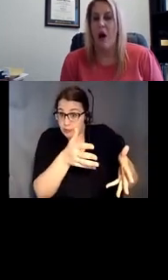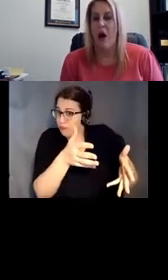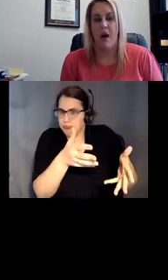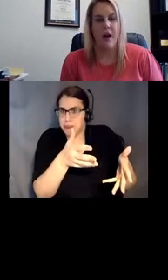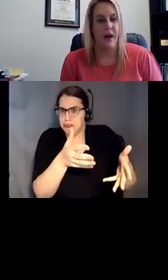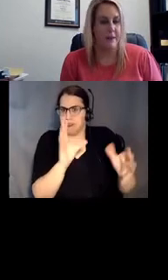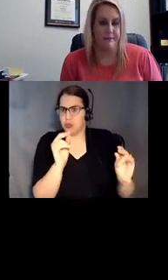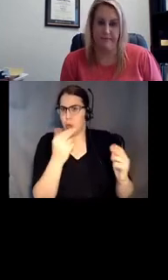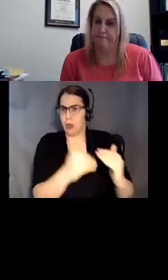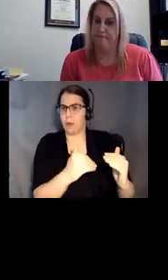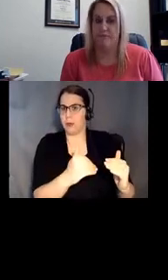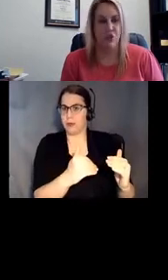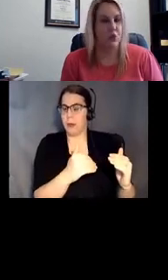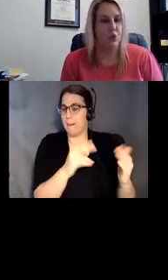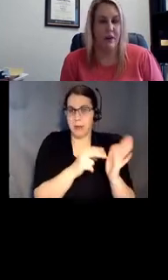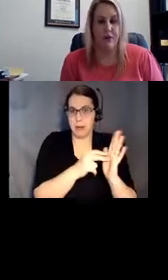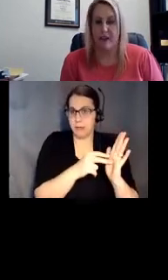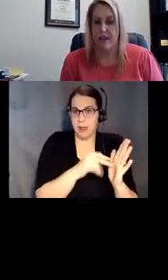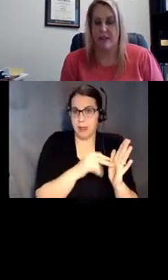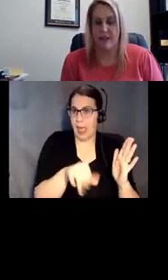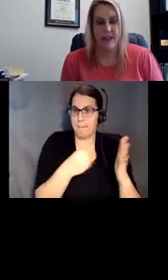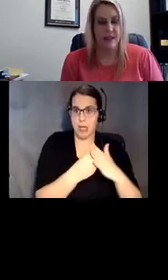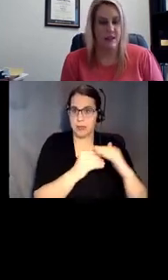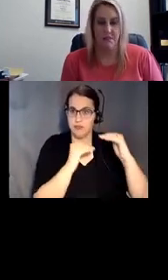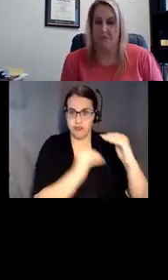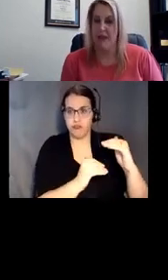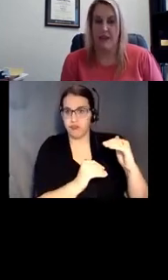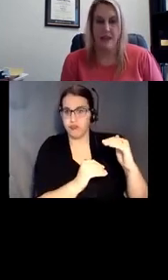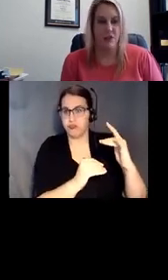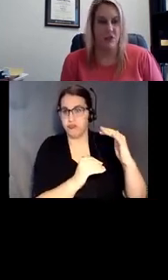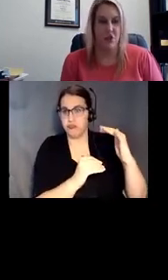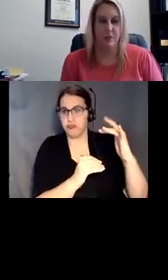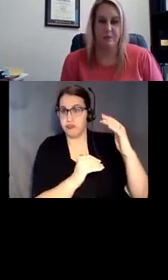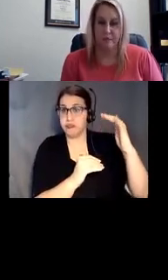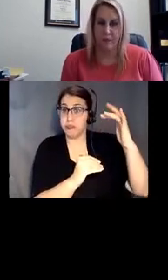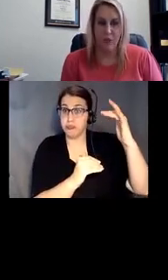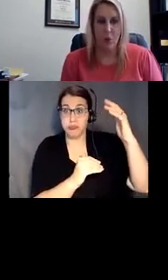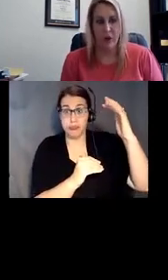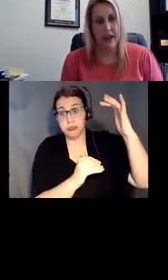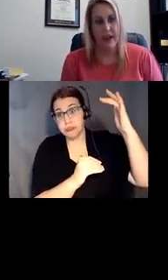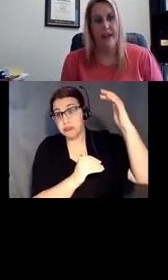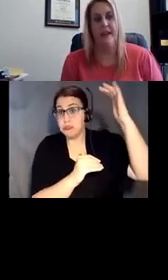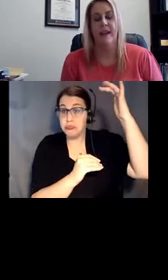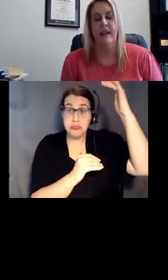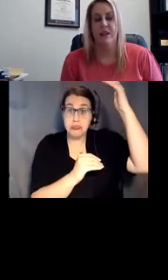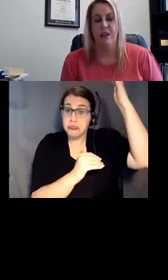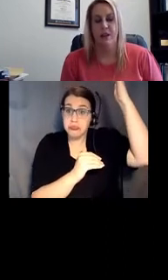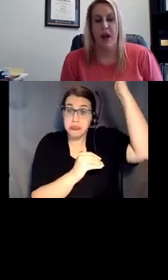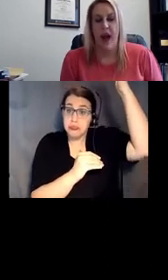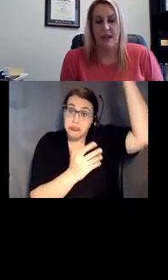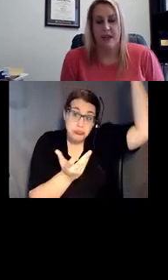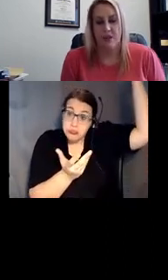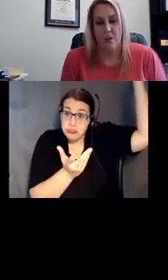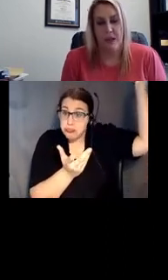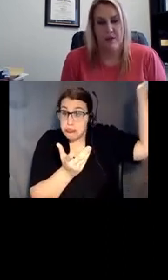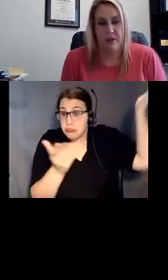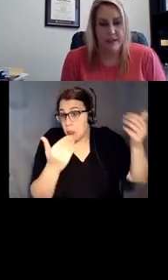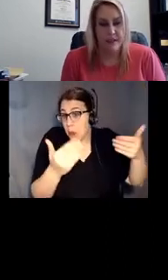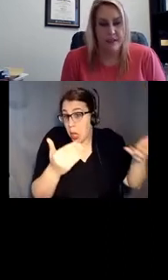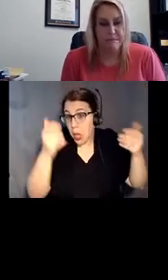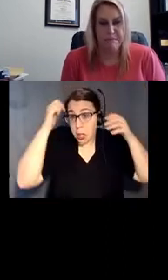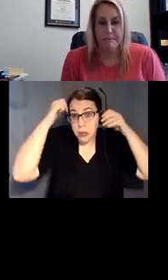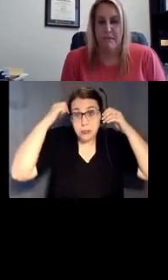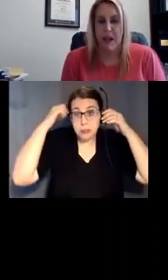grow to whatever extent it needs to, or it can. The assets will